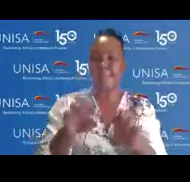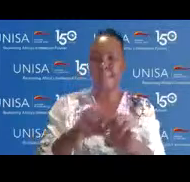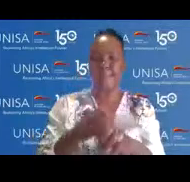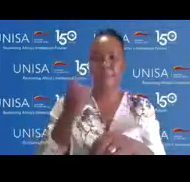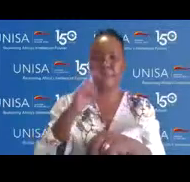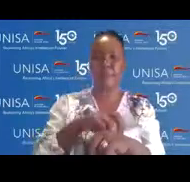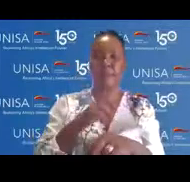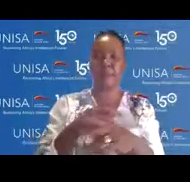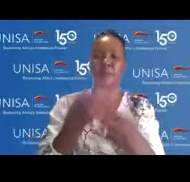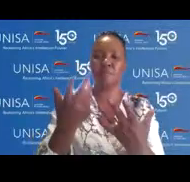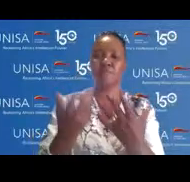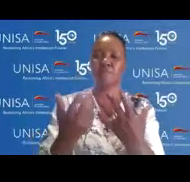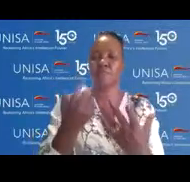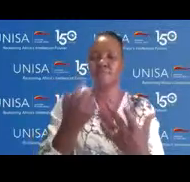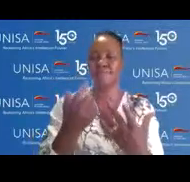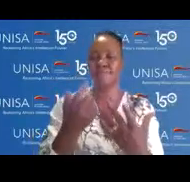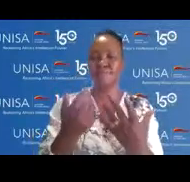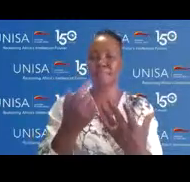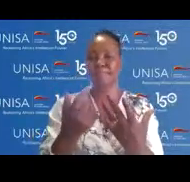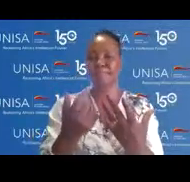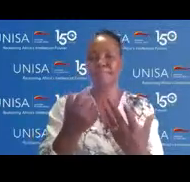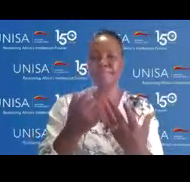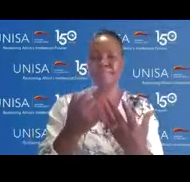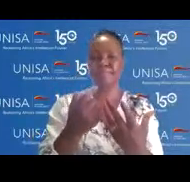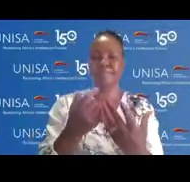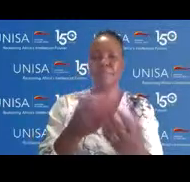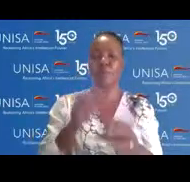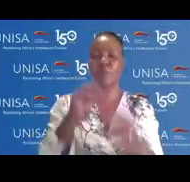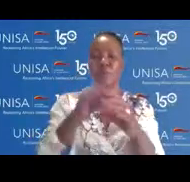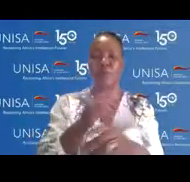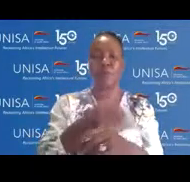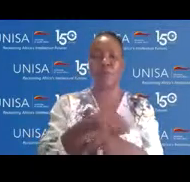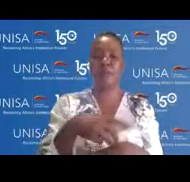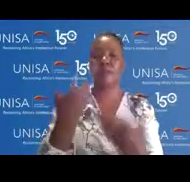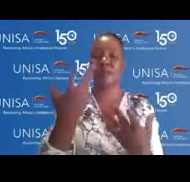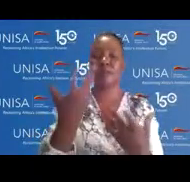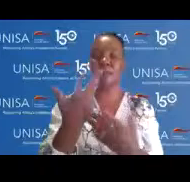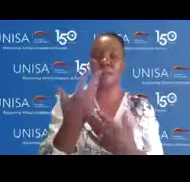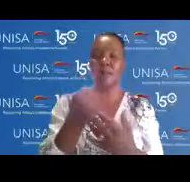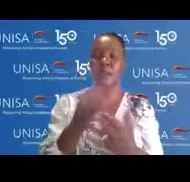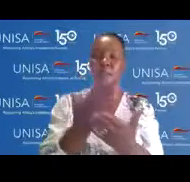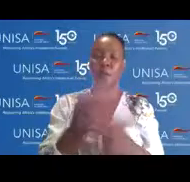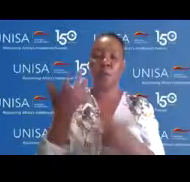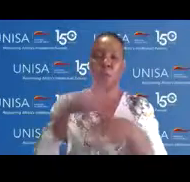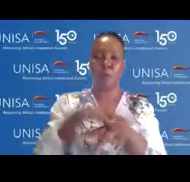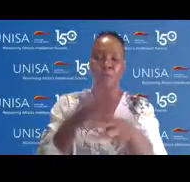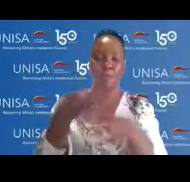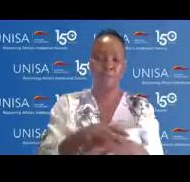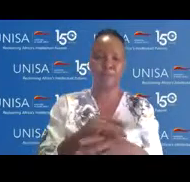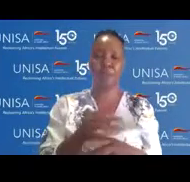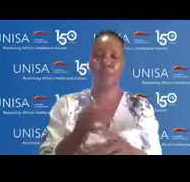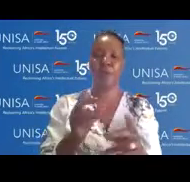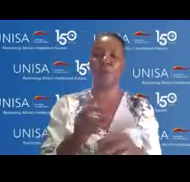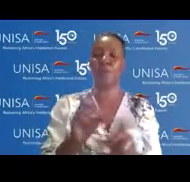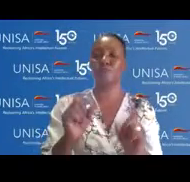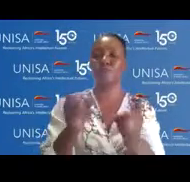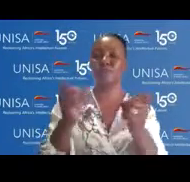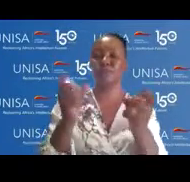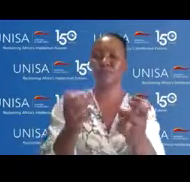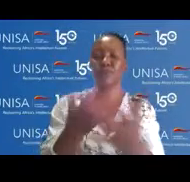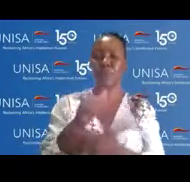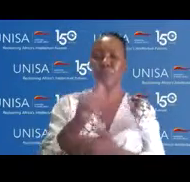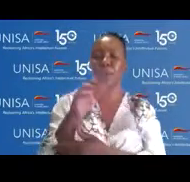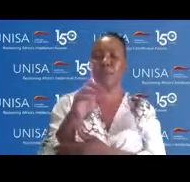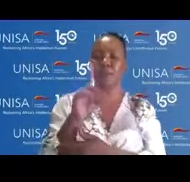to in the browser. Yeah, then just to quickly to the ADOVH site, I did